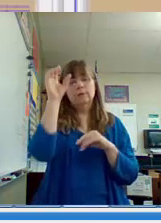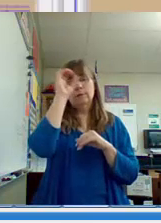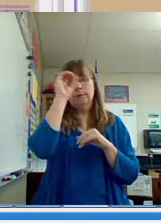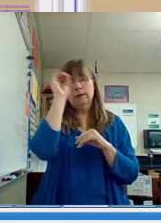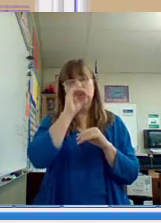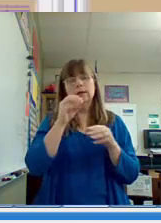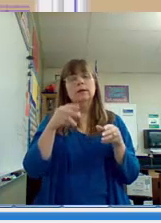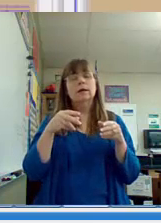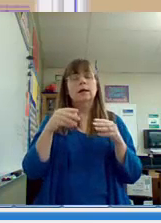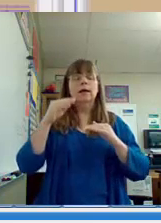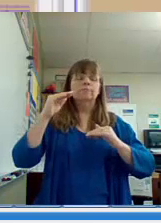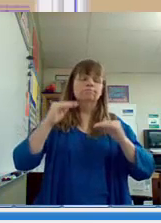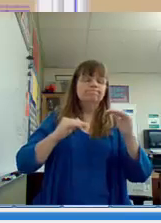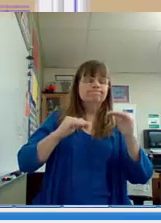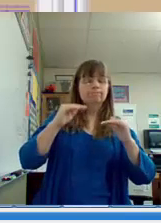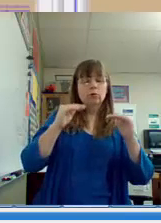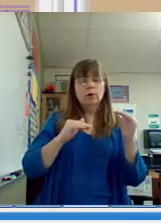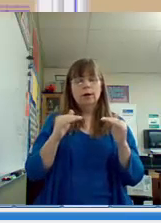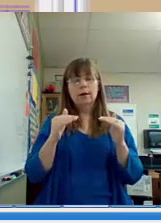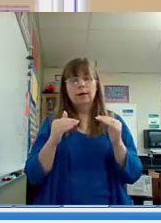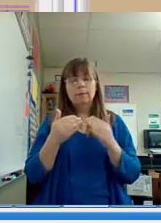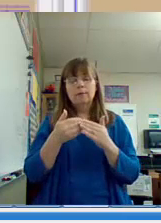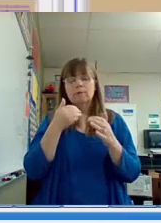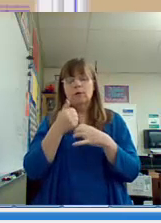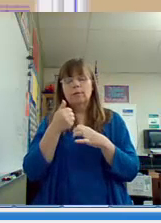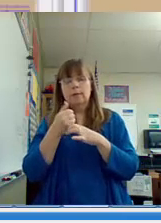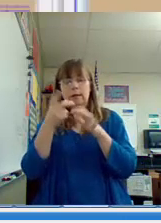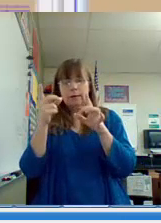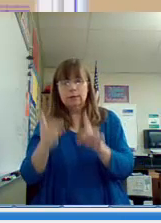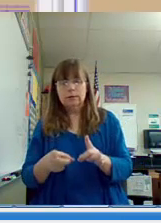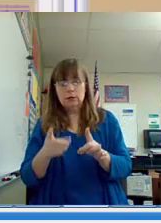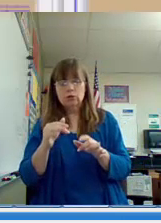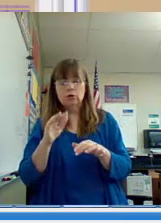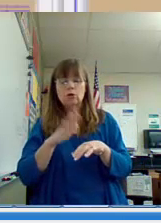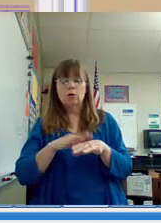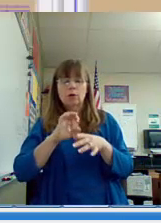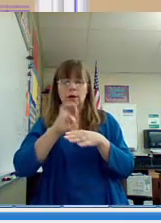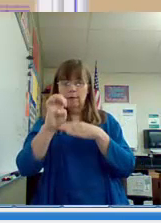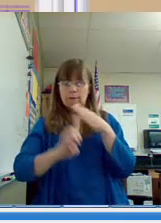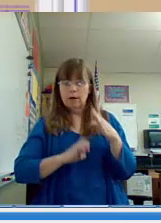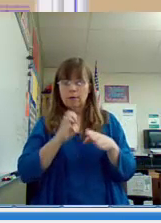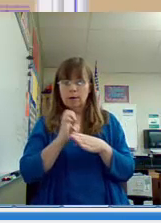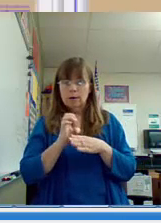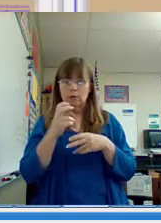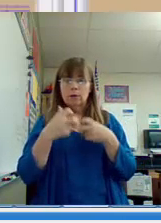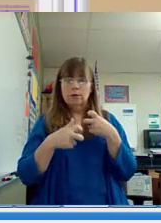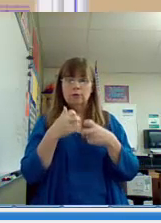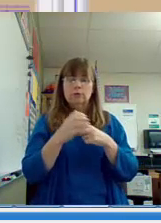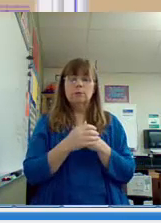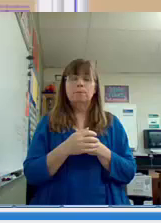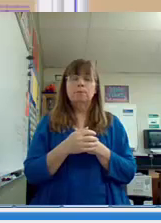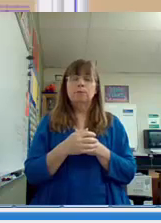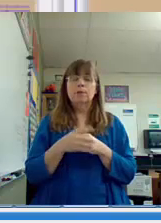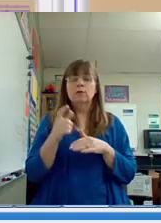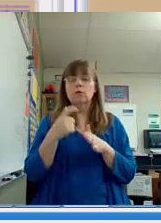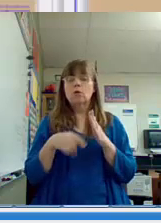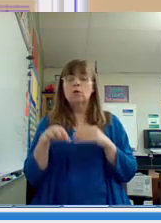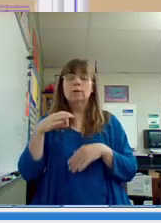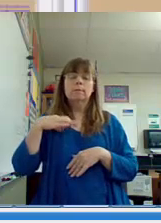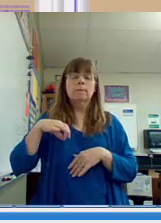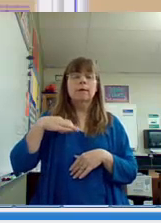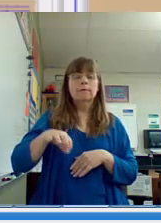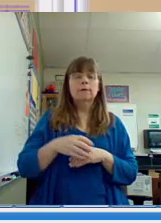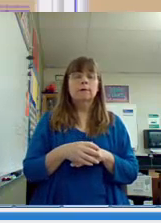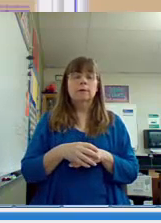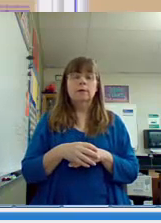the costs and benefits of a proposal before making a decision on environmental issues. So costs and benefits would be, a cost